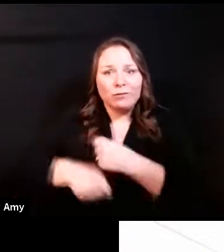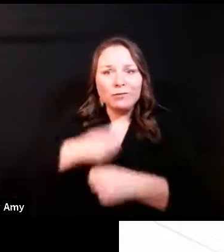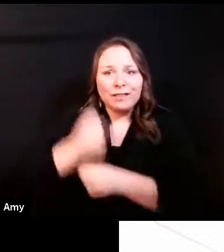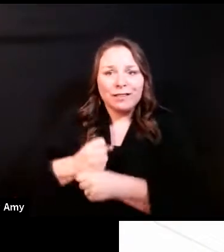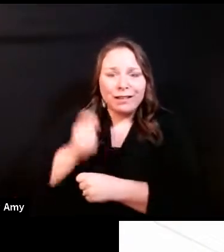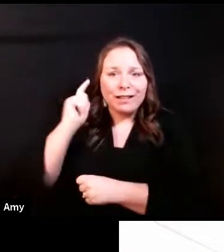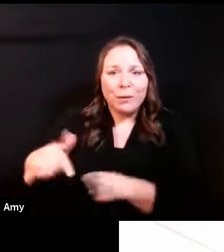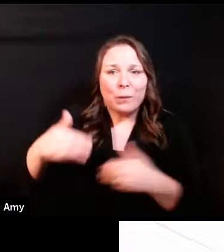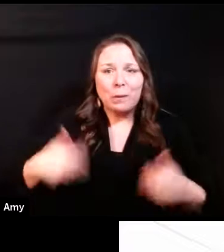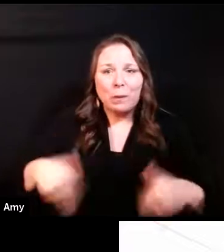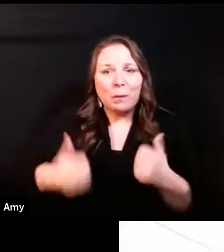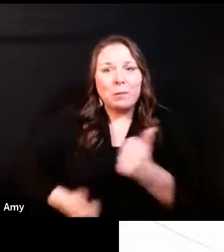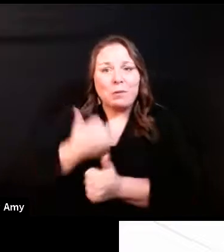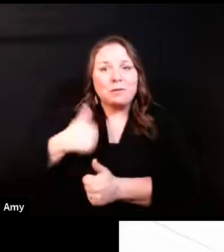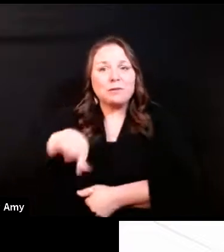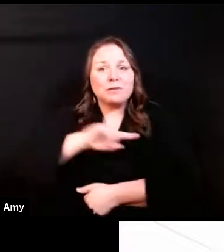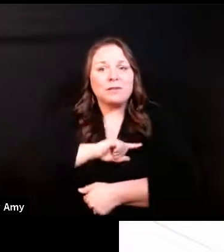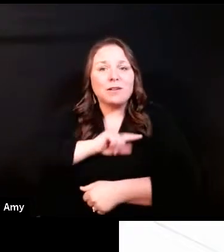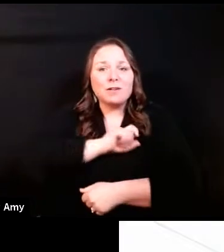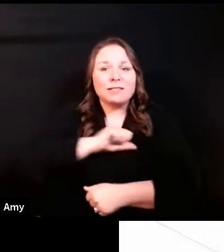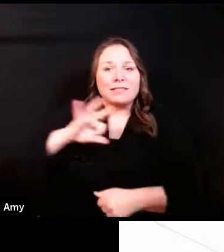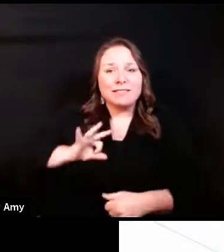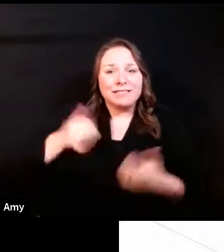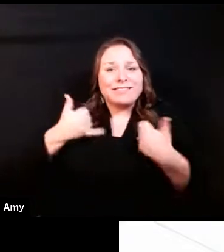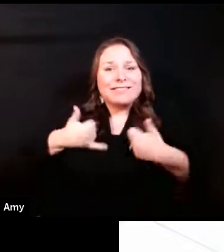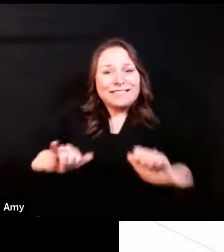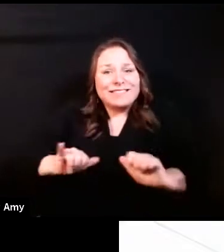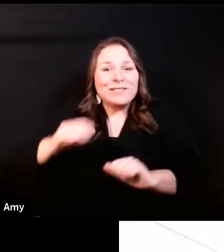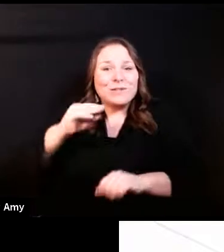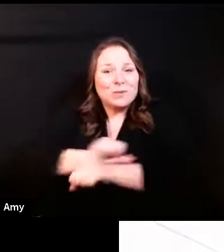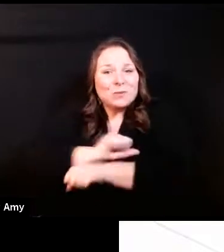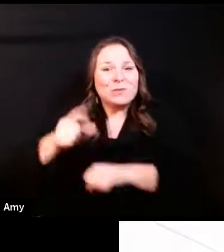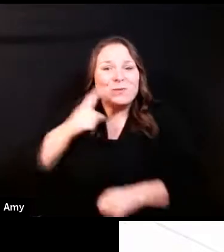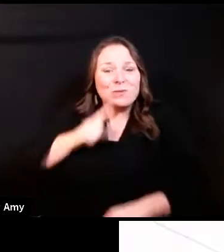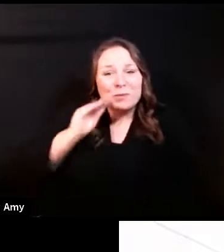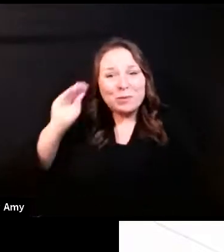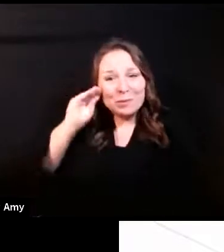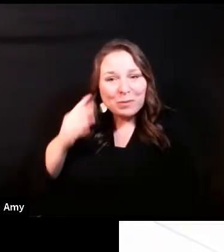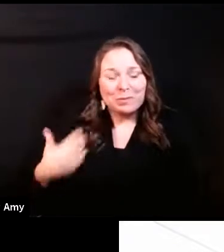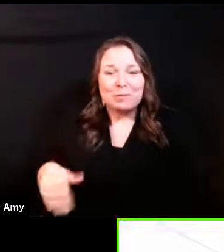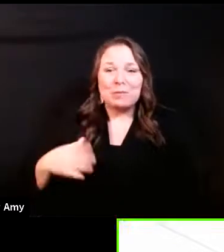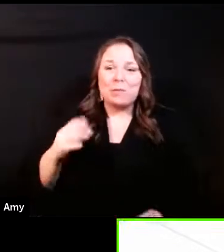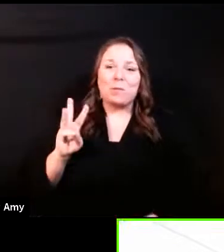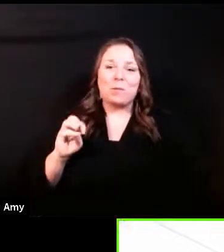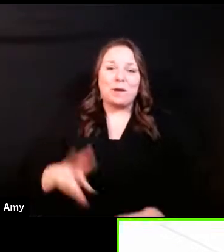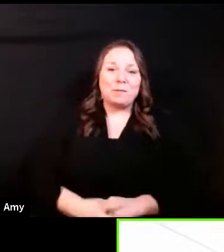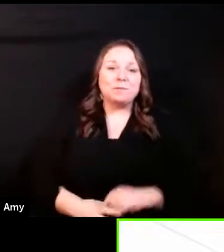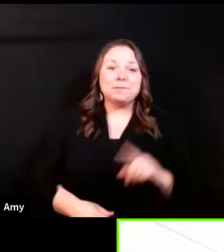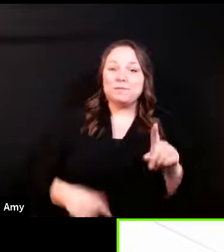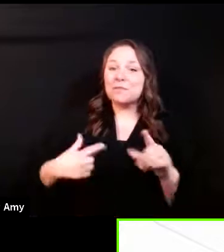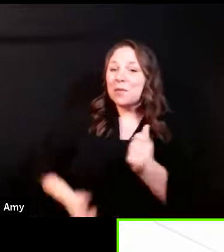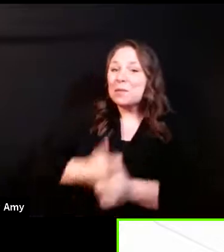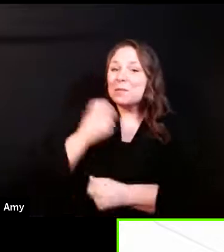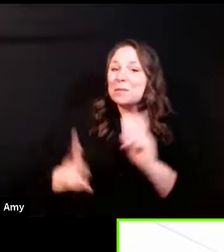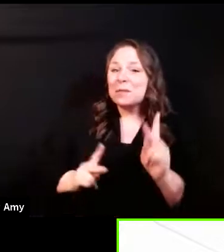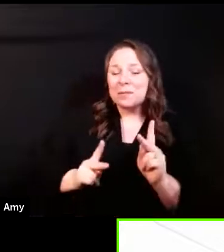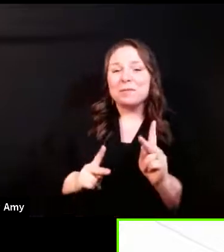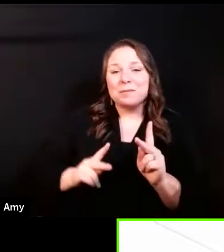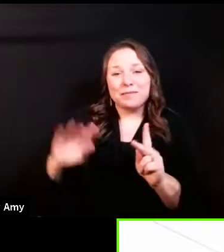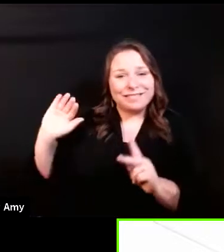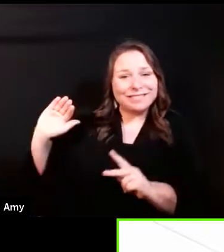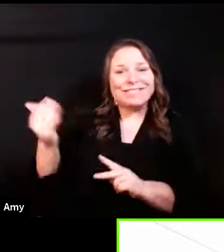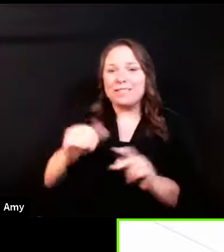and most of our, staff is still working remotely. Yeah, and I think for a lot of people, it looks like that